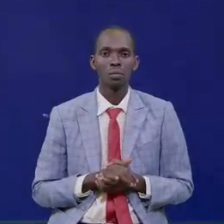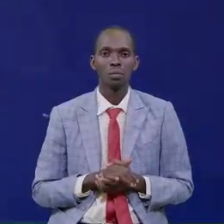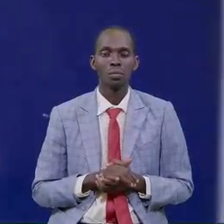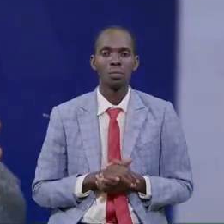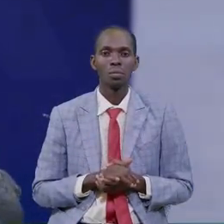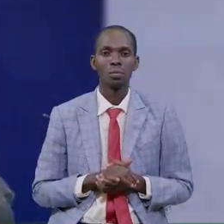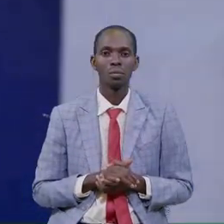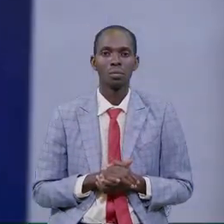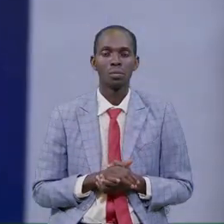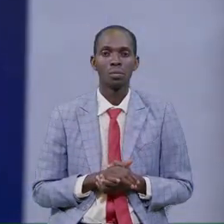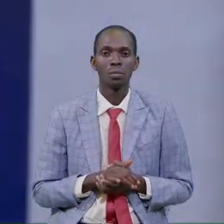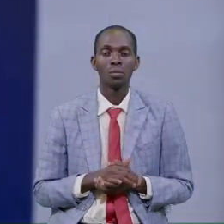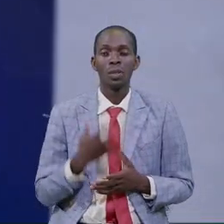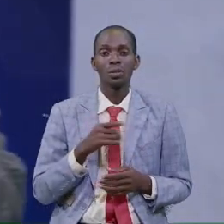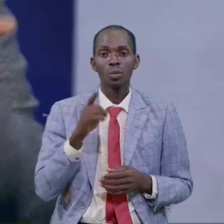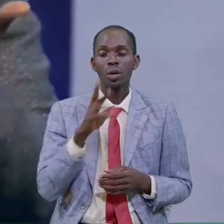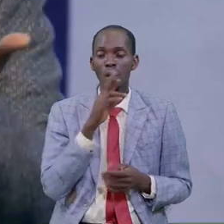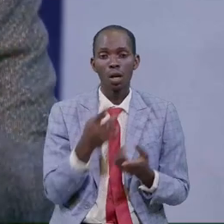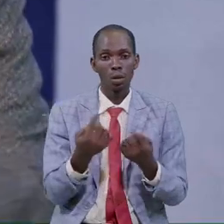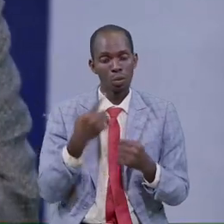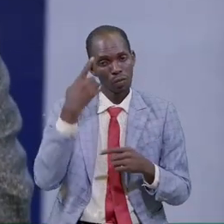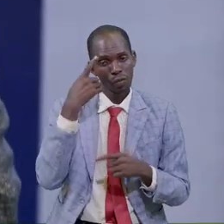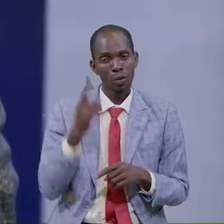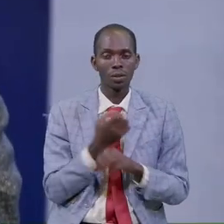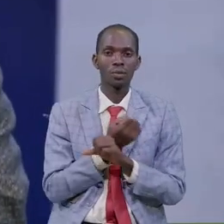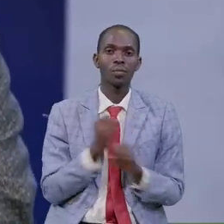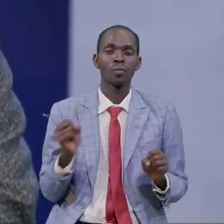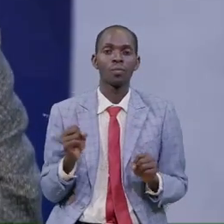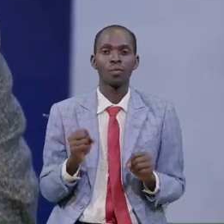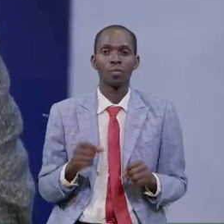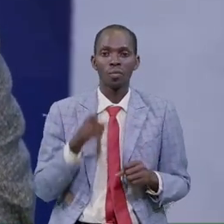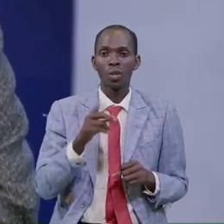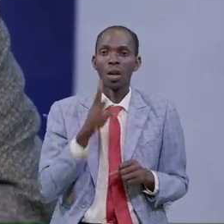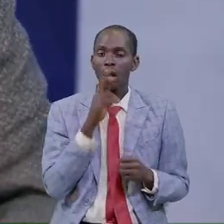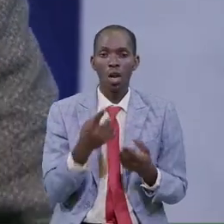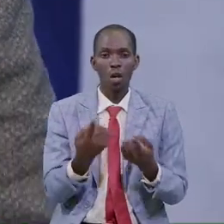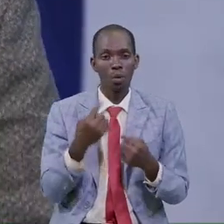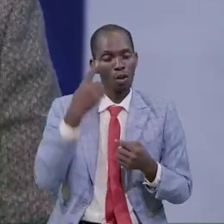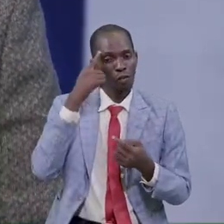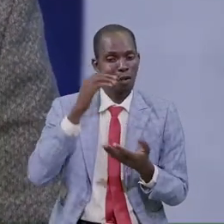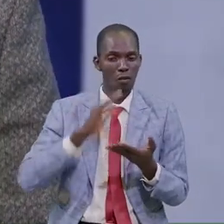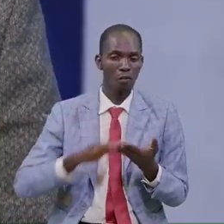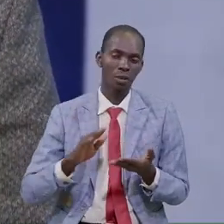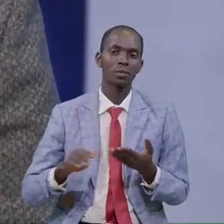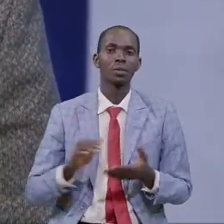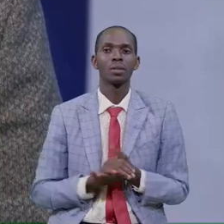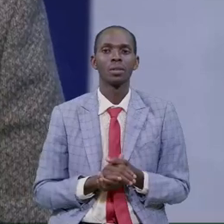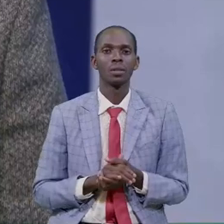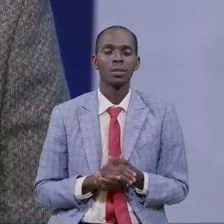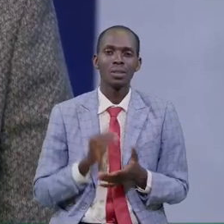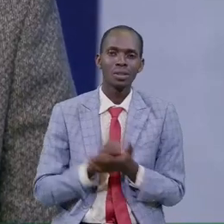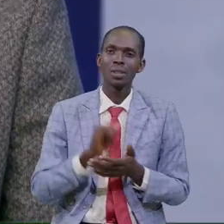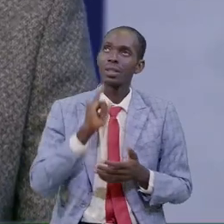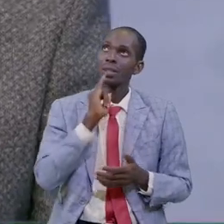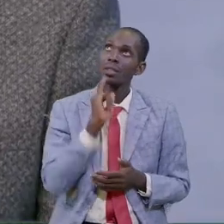for salvation. Vous venez pour le salut. You are coming for forgiveness. Venez pour le pardon. That's his business. He will set you et free. Ça,